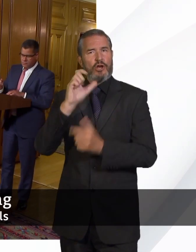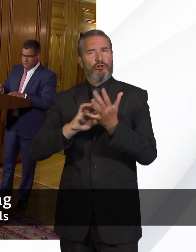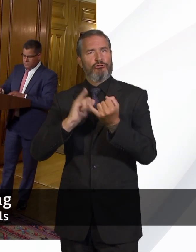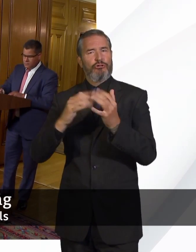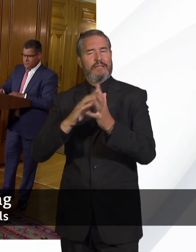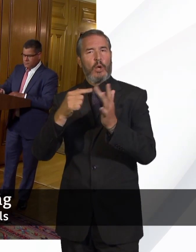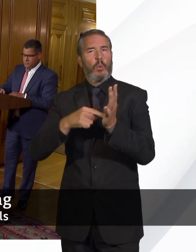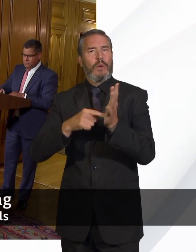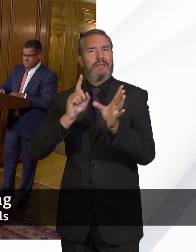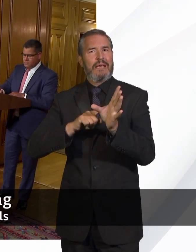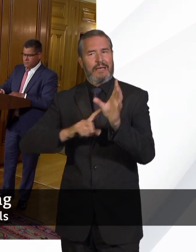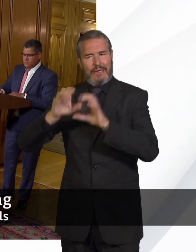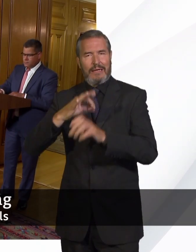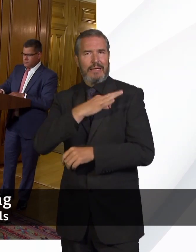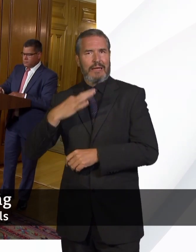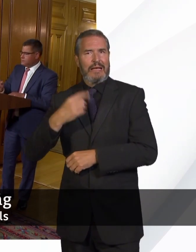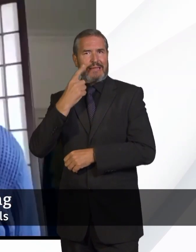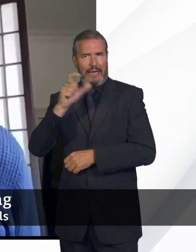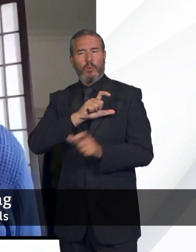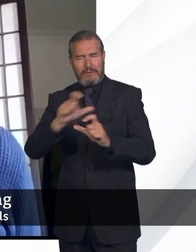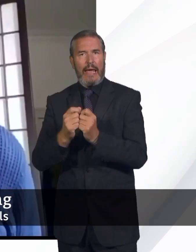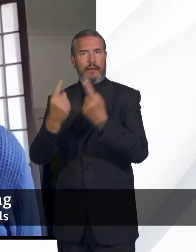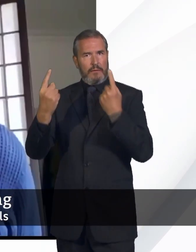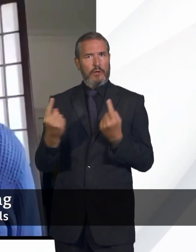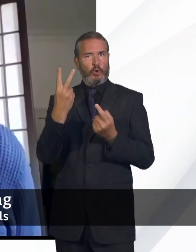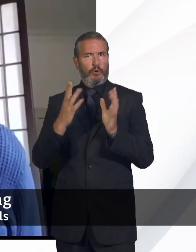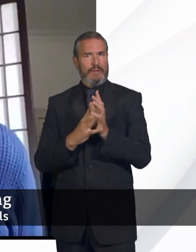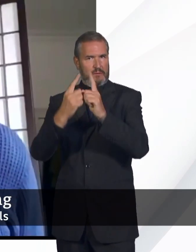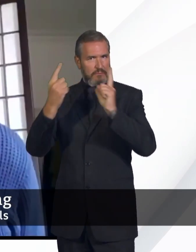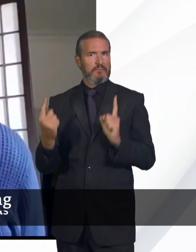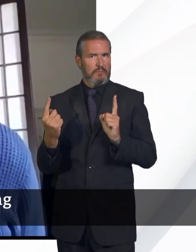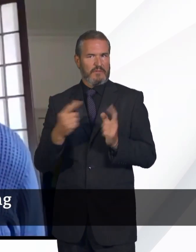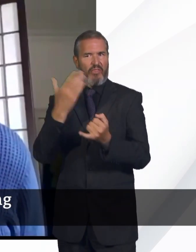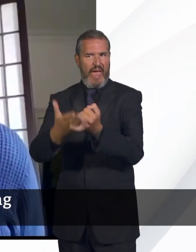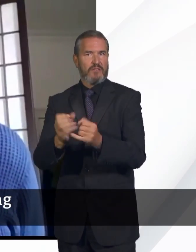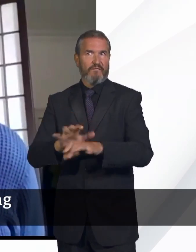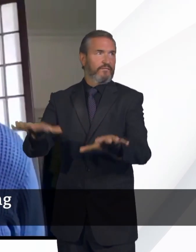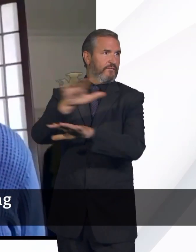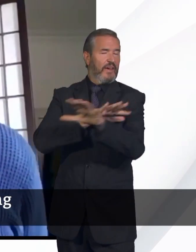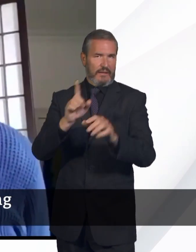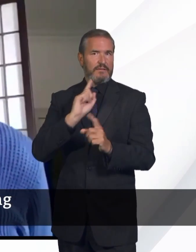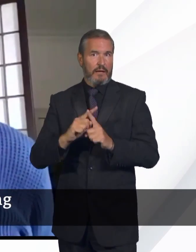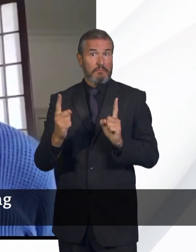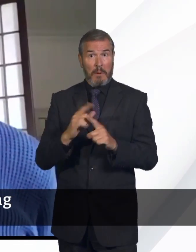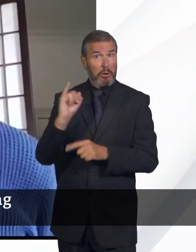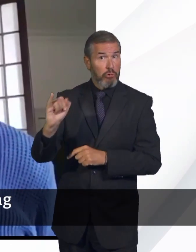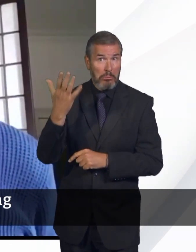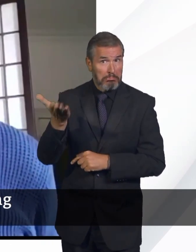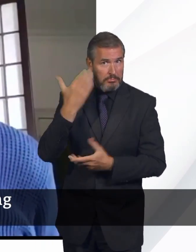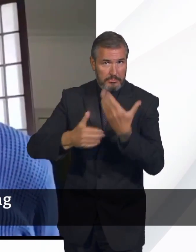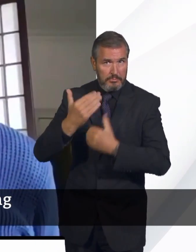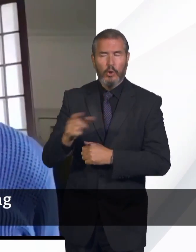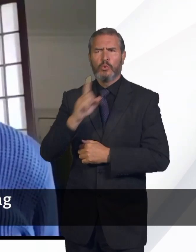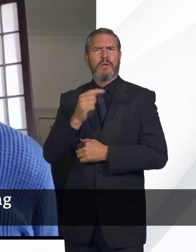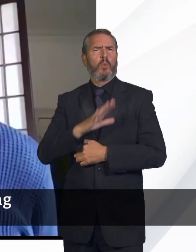would stay until the end of the epidemic. That's what he said last week. Was he wrong? And you've said repeatedly that you'll lift it when